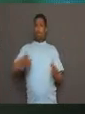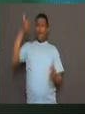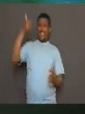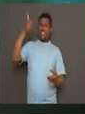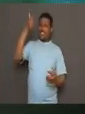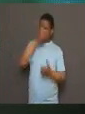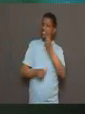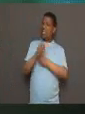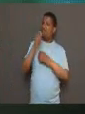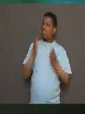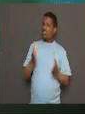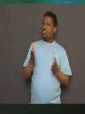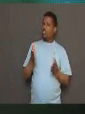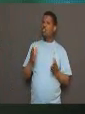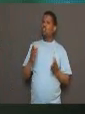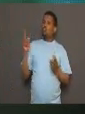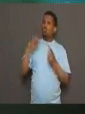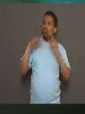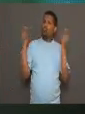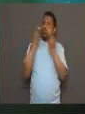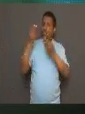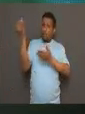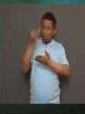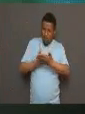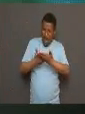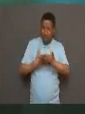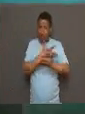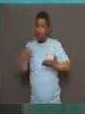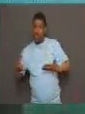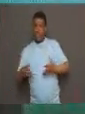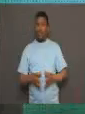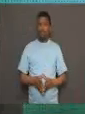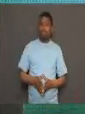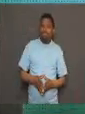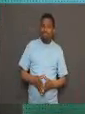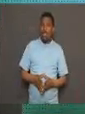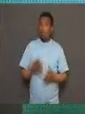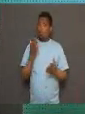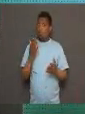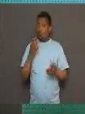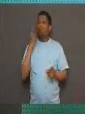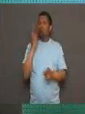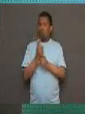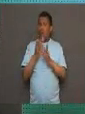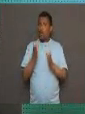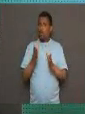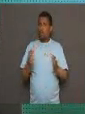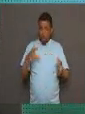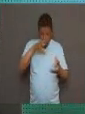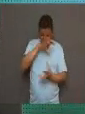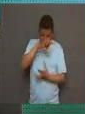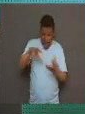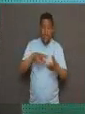main disadvantage to using map projection? It is quite